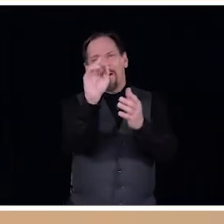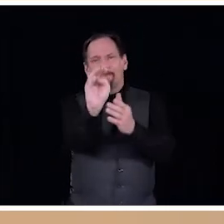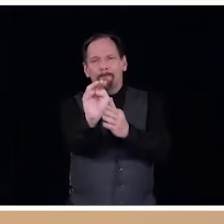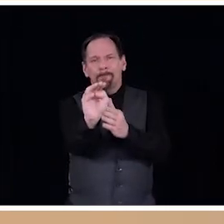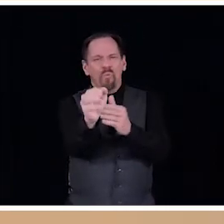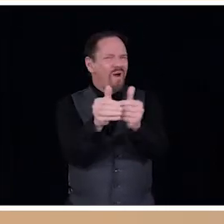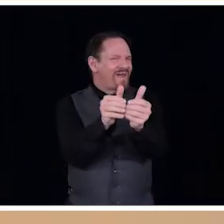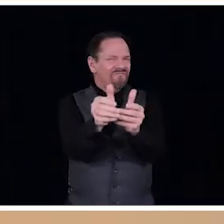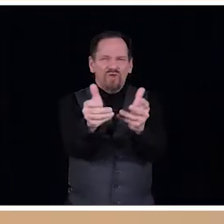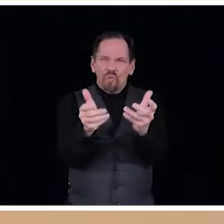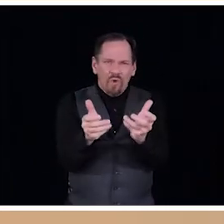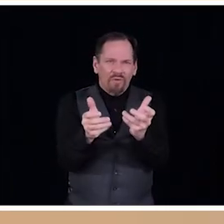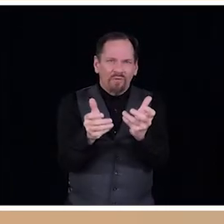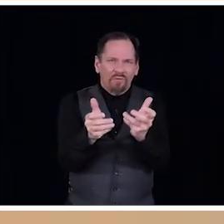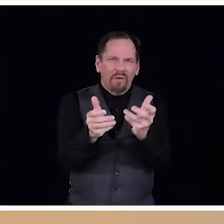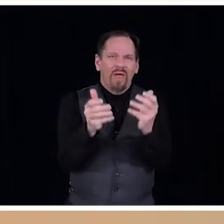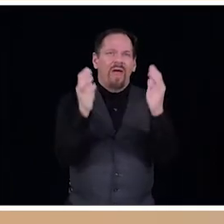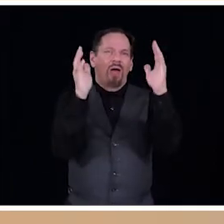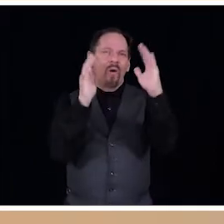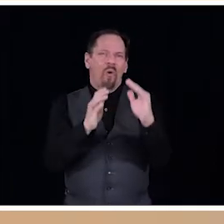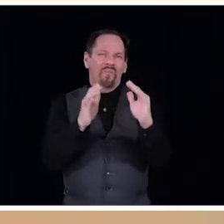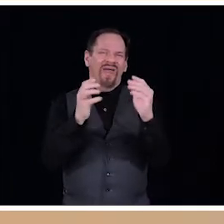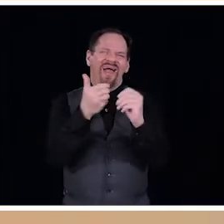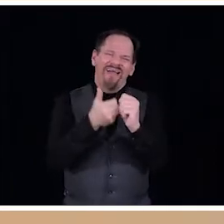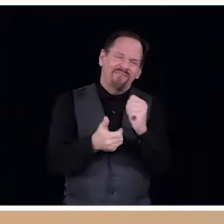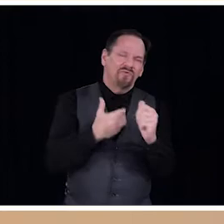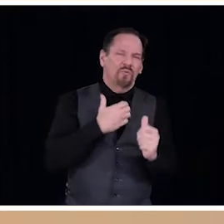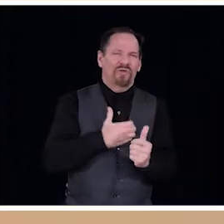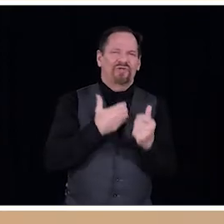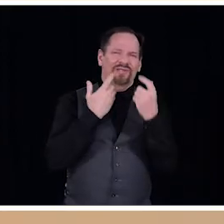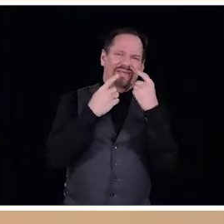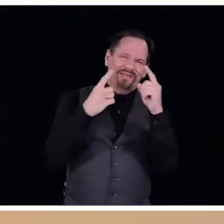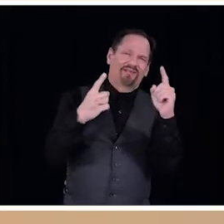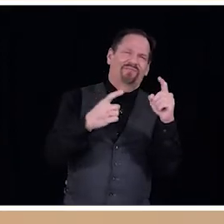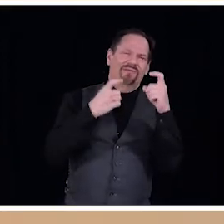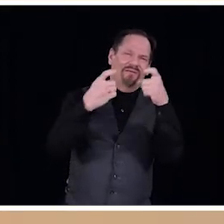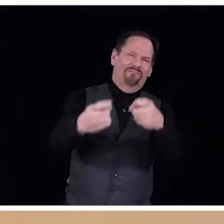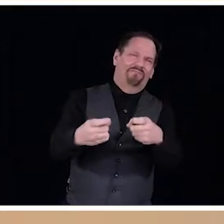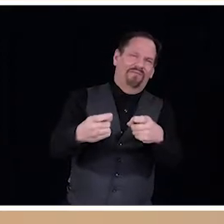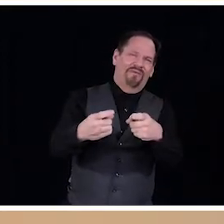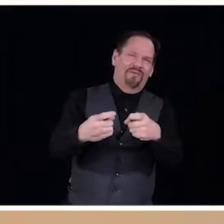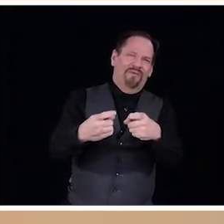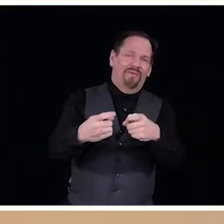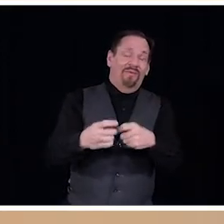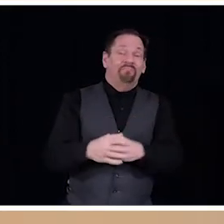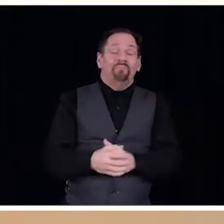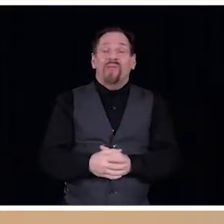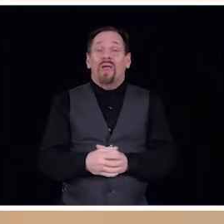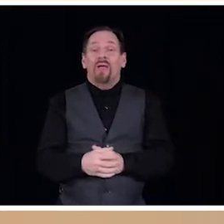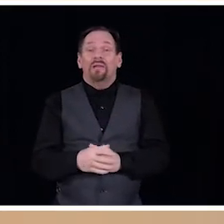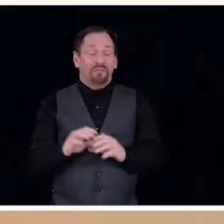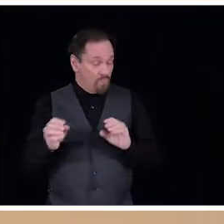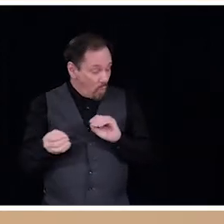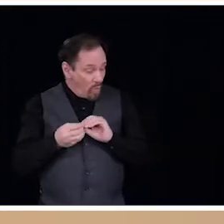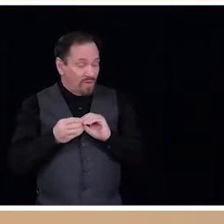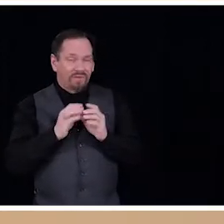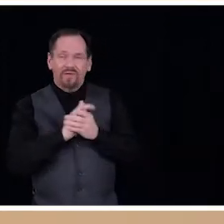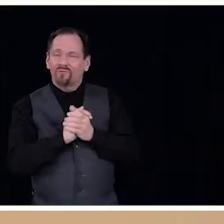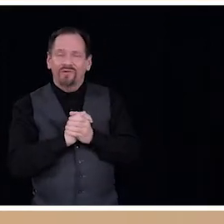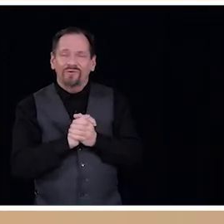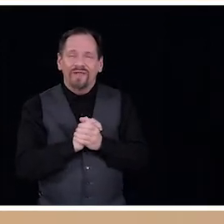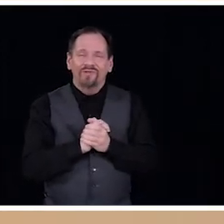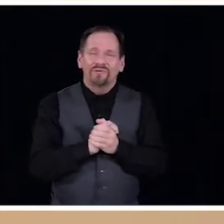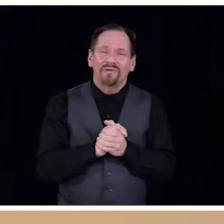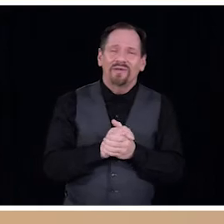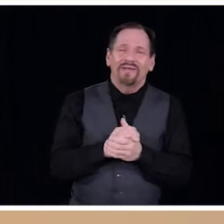wish. What else is there to say but congratulations? I wish you nothing but success in all